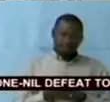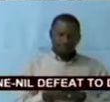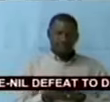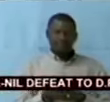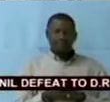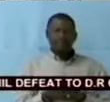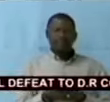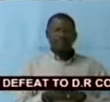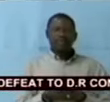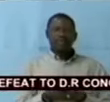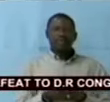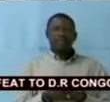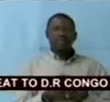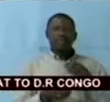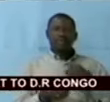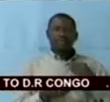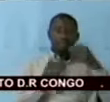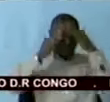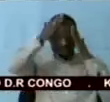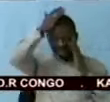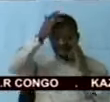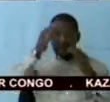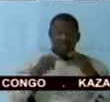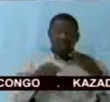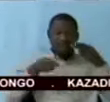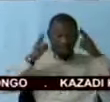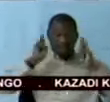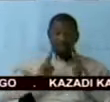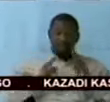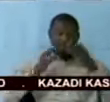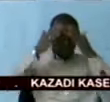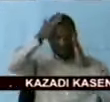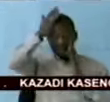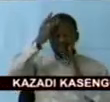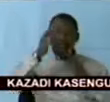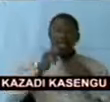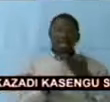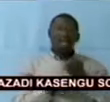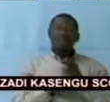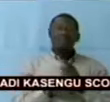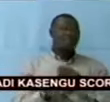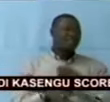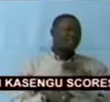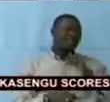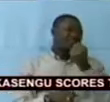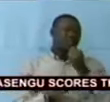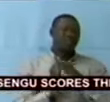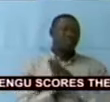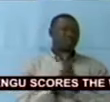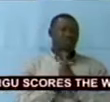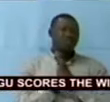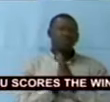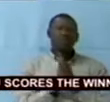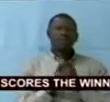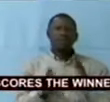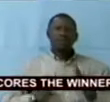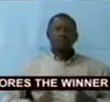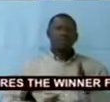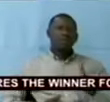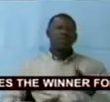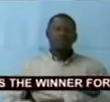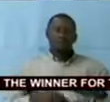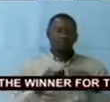In fact, its provisions are pretty much antithetical to the human rights provisions of